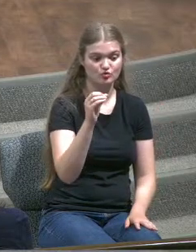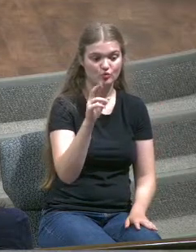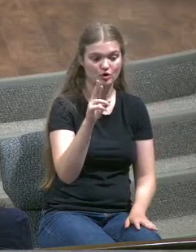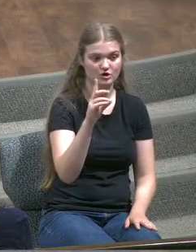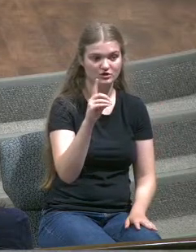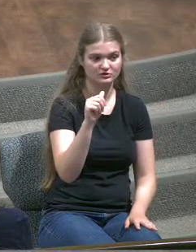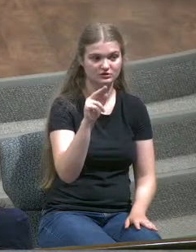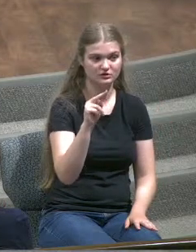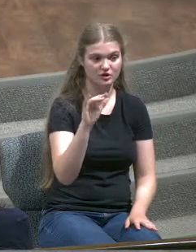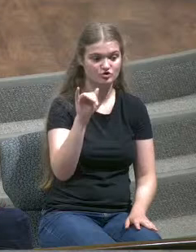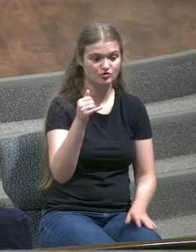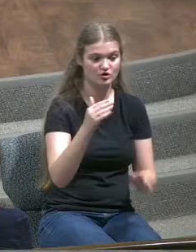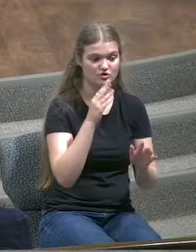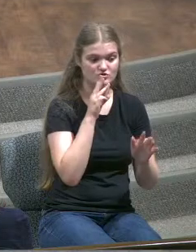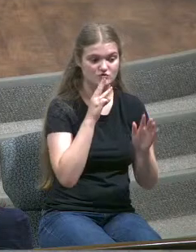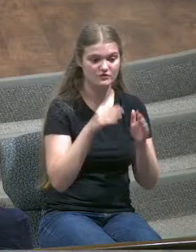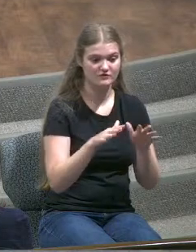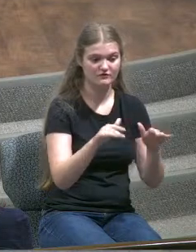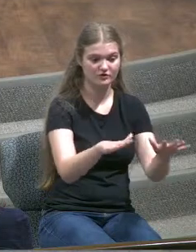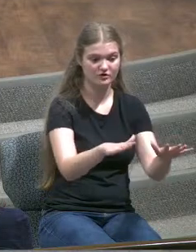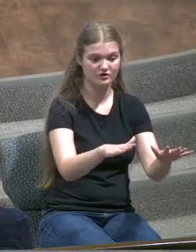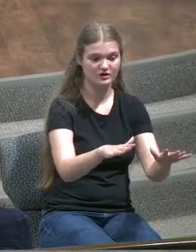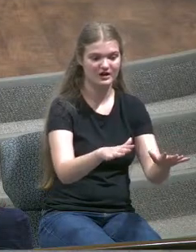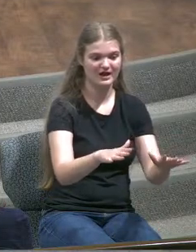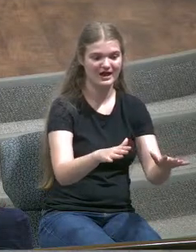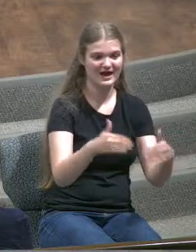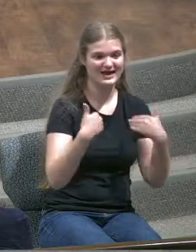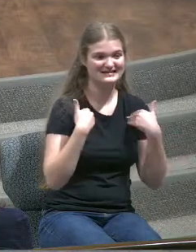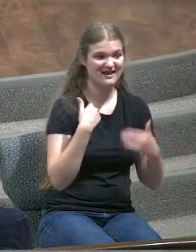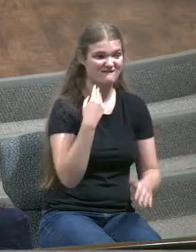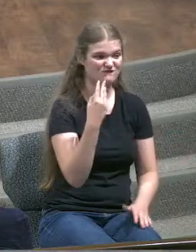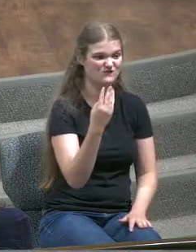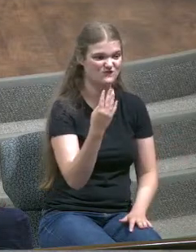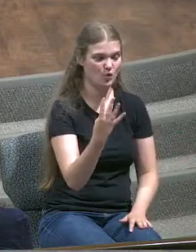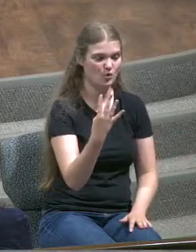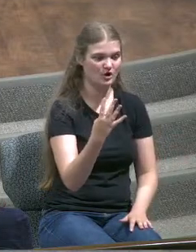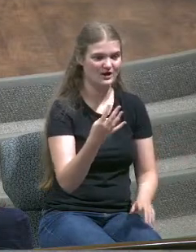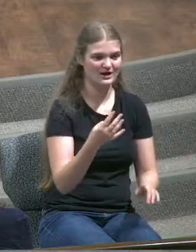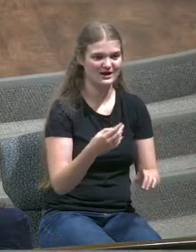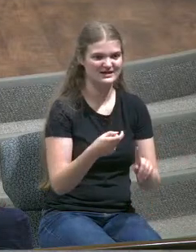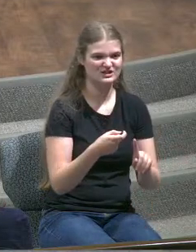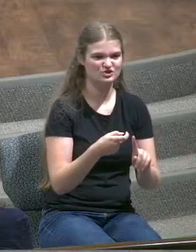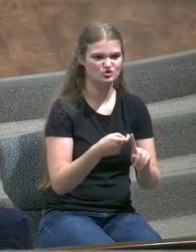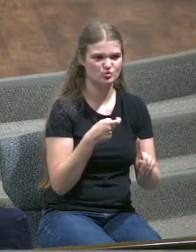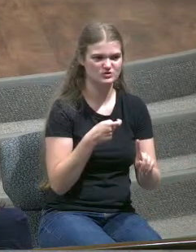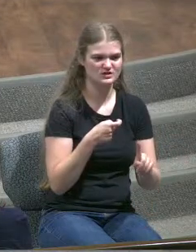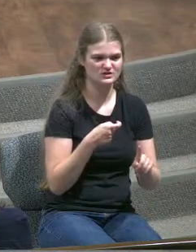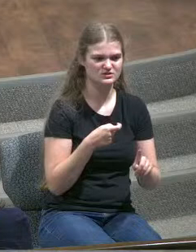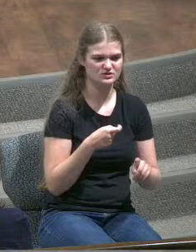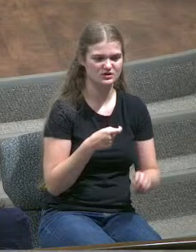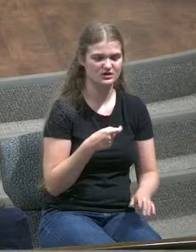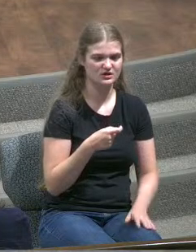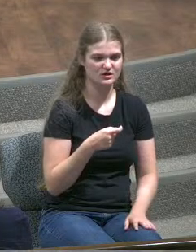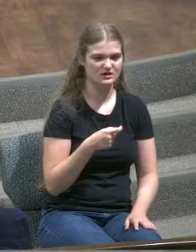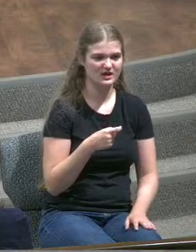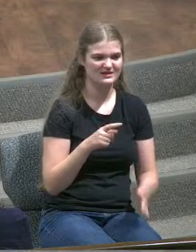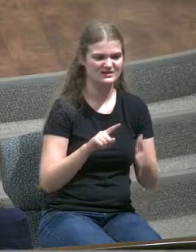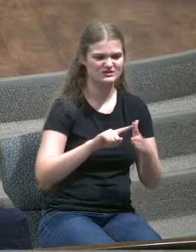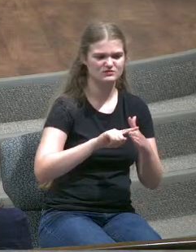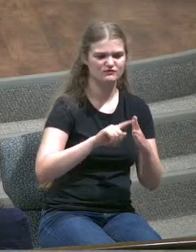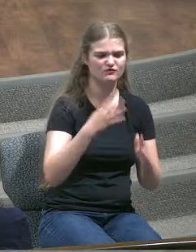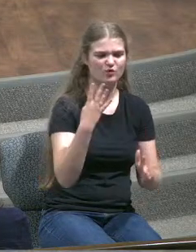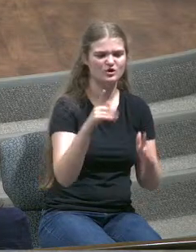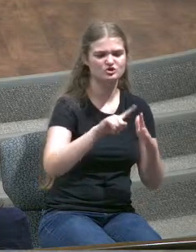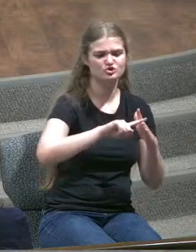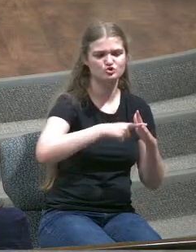we know it, is made up of four tributaries. A tributary, what does that mean? That's a source. There